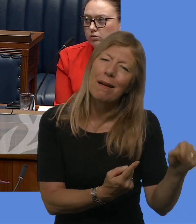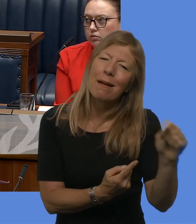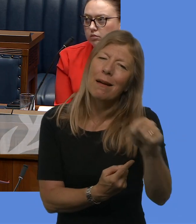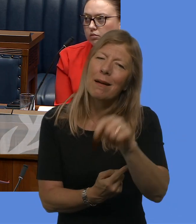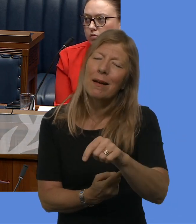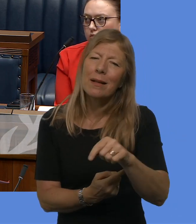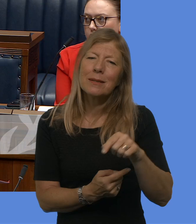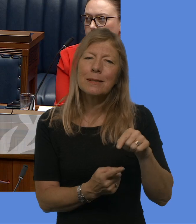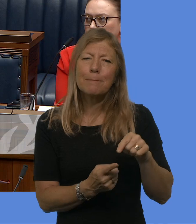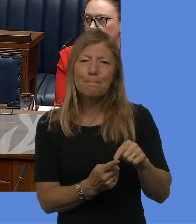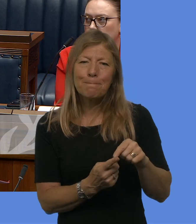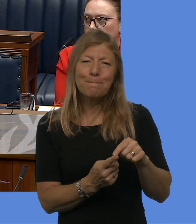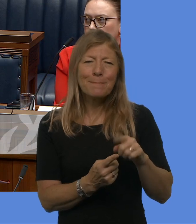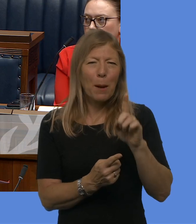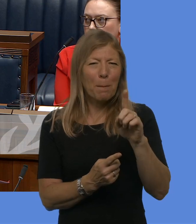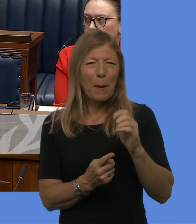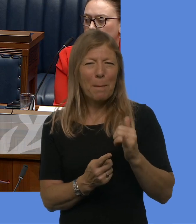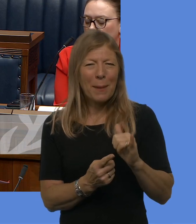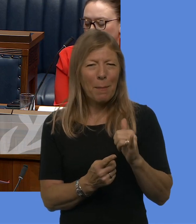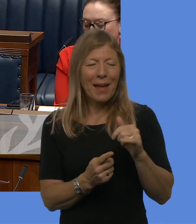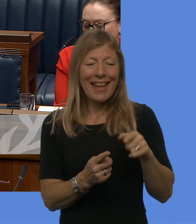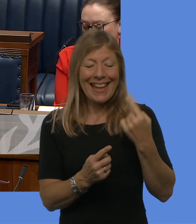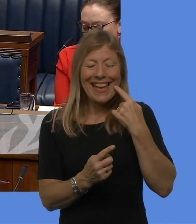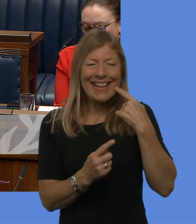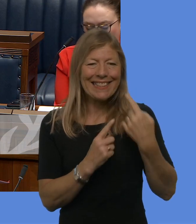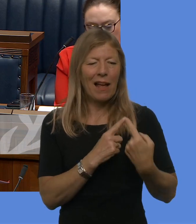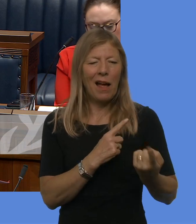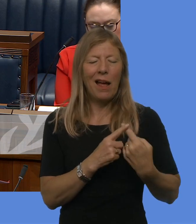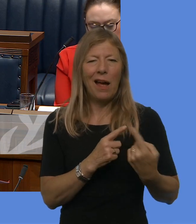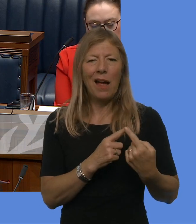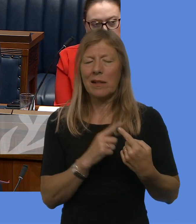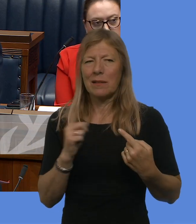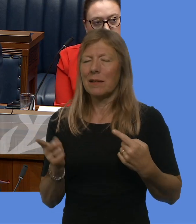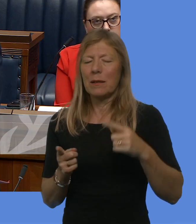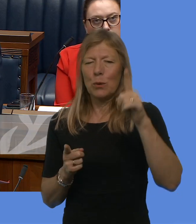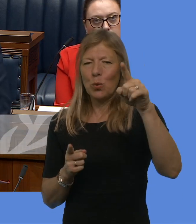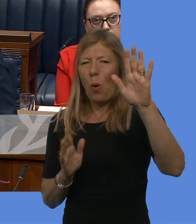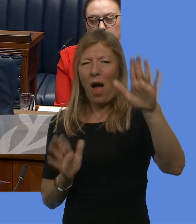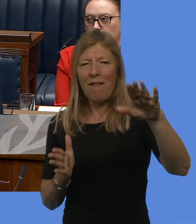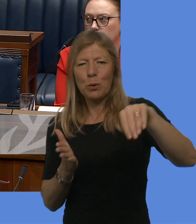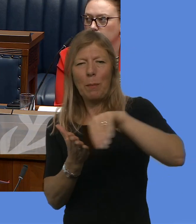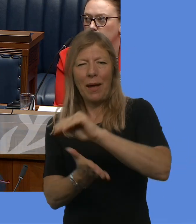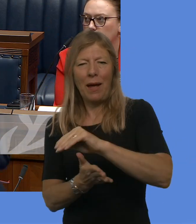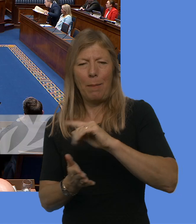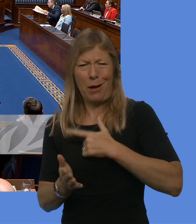options. The Education Authority is not obliged to create new routes for small numbers or individual